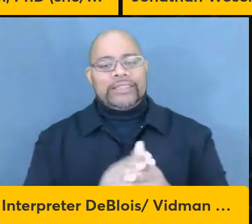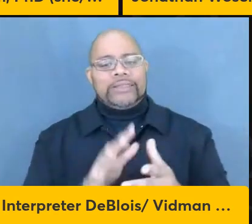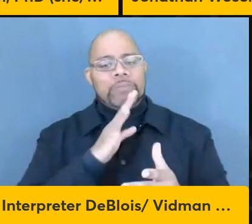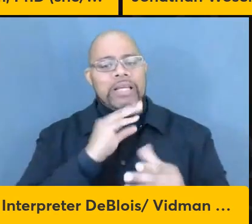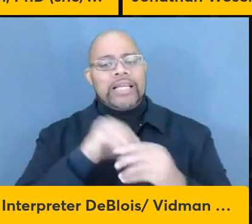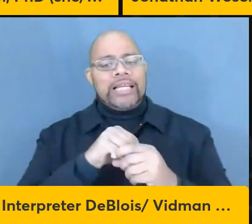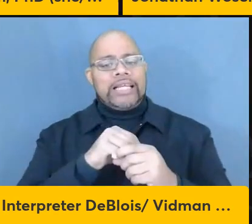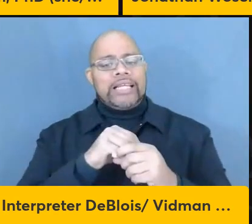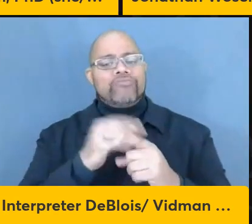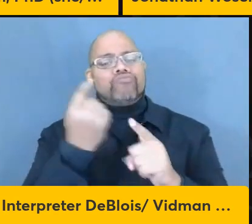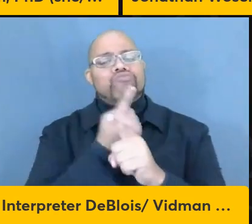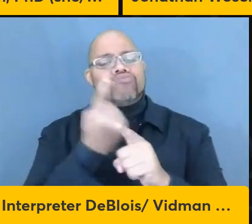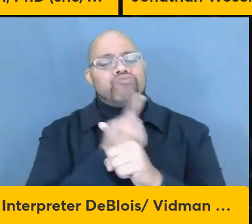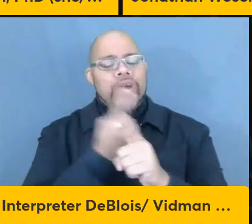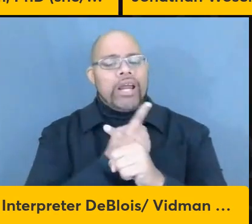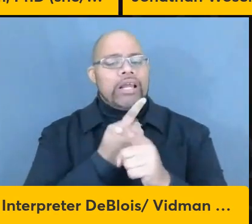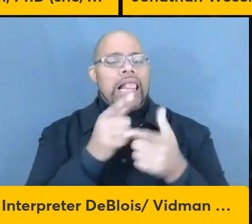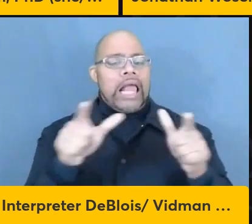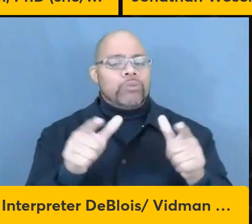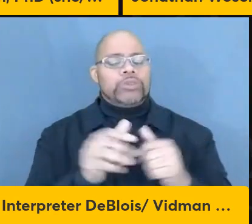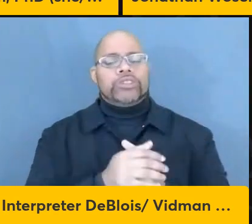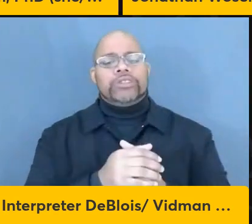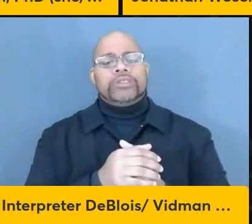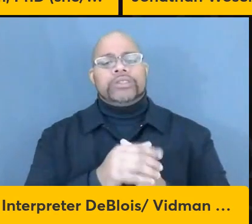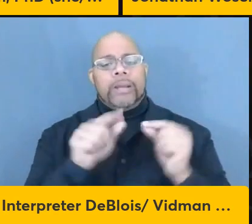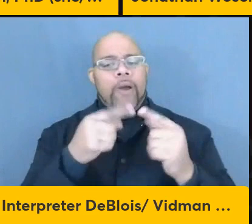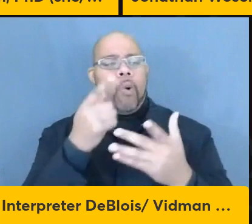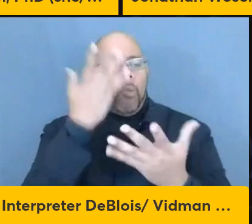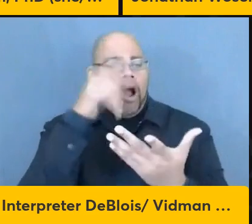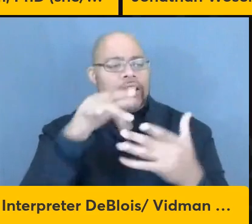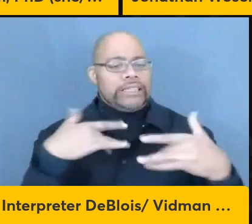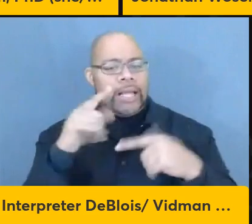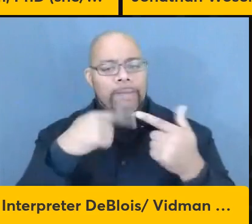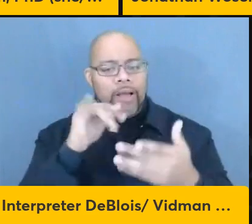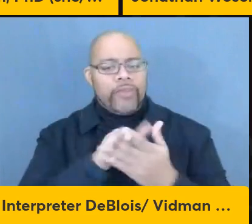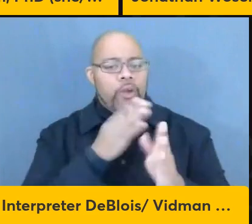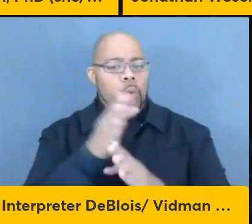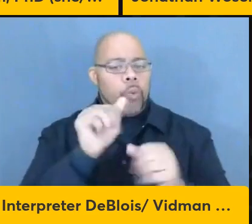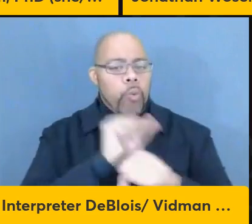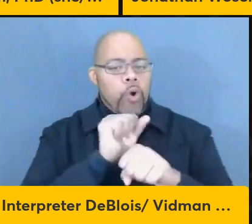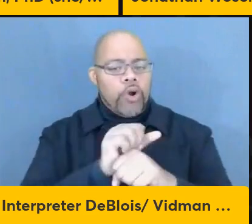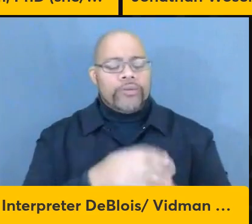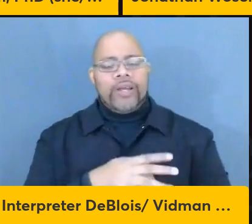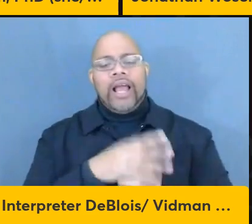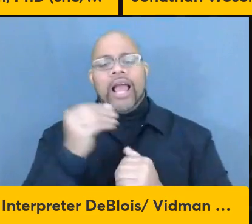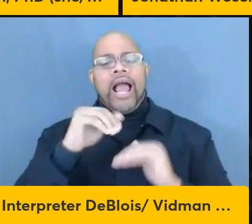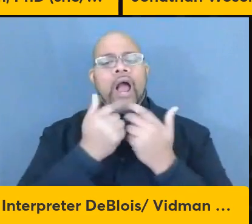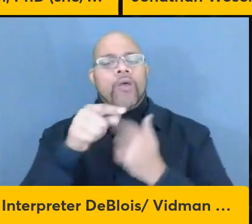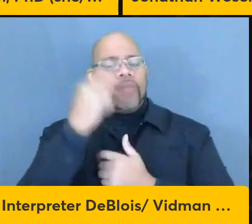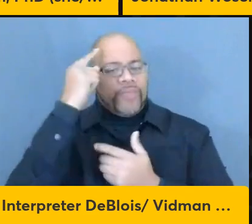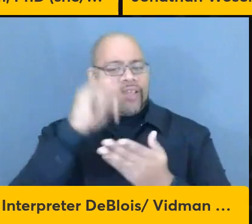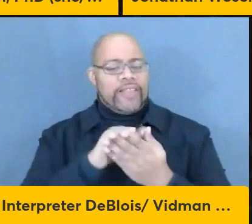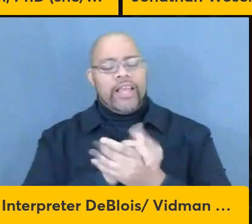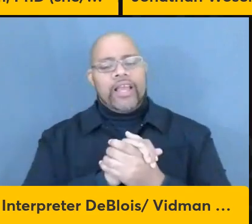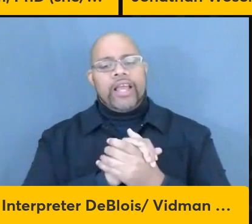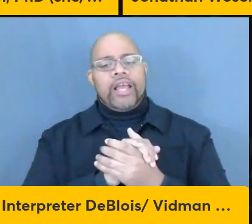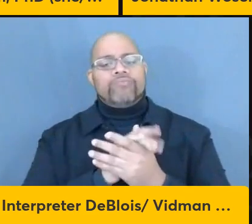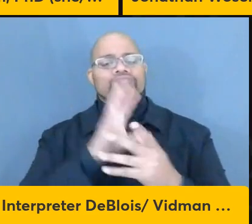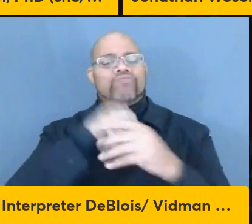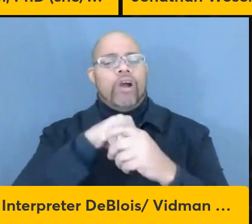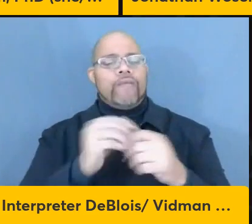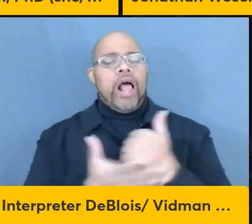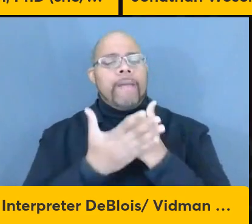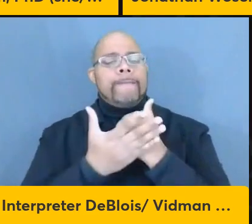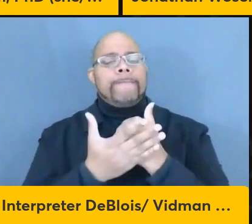in everyday relatable terms about why they're excited about their work and how they think it plays a part in helping